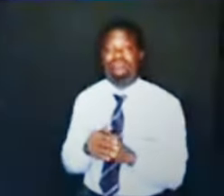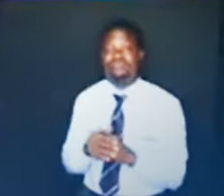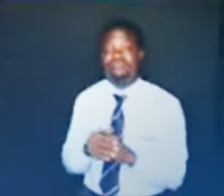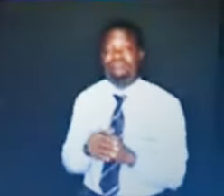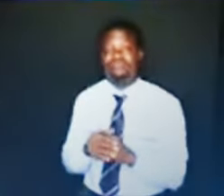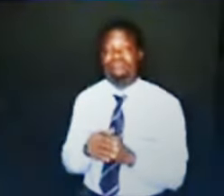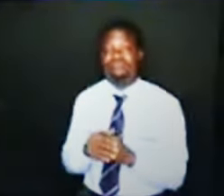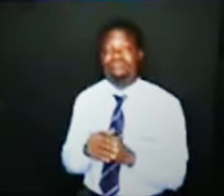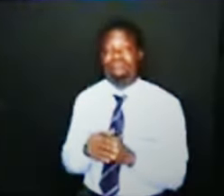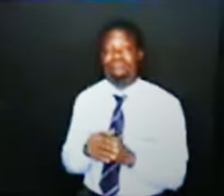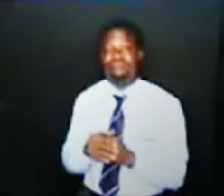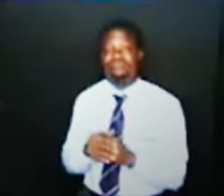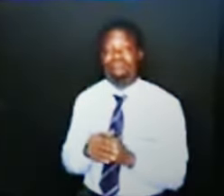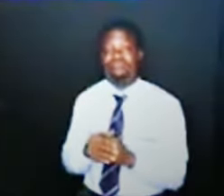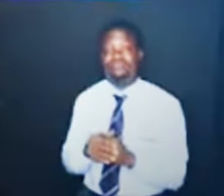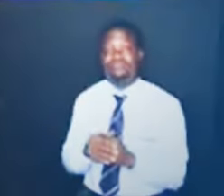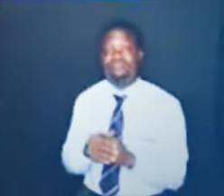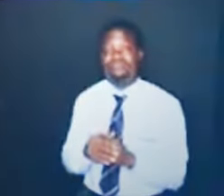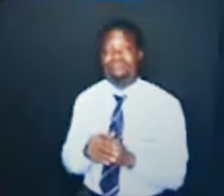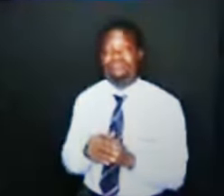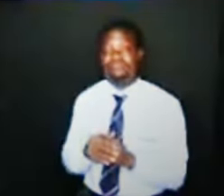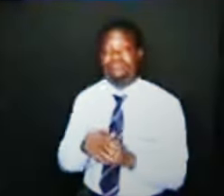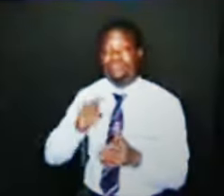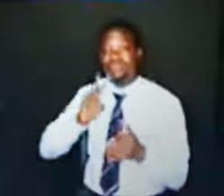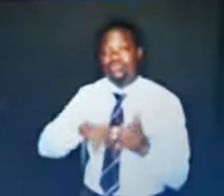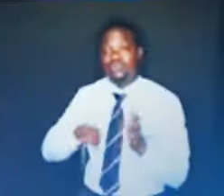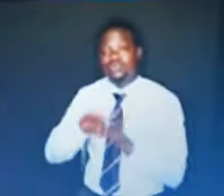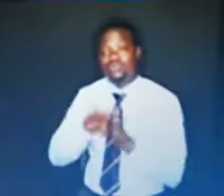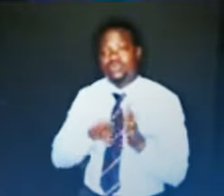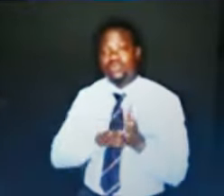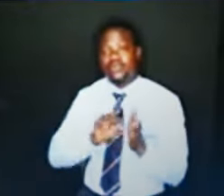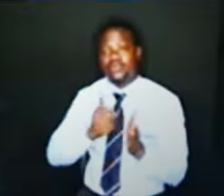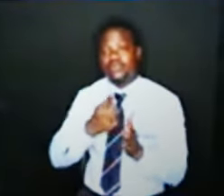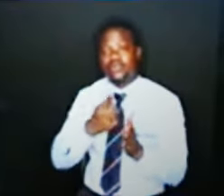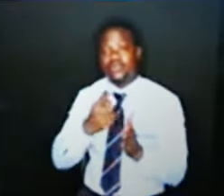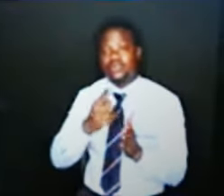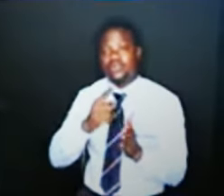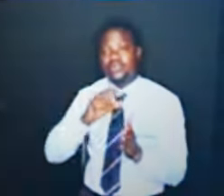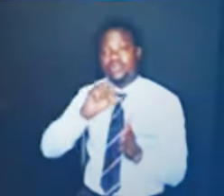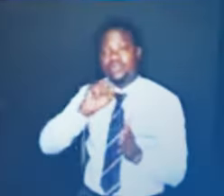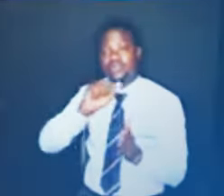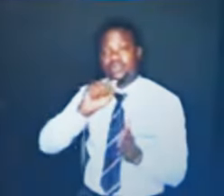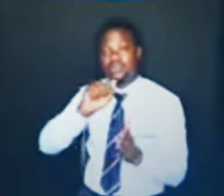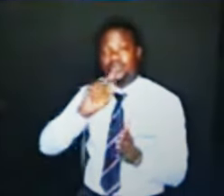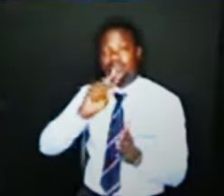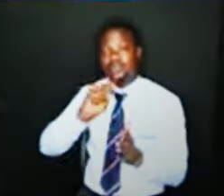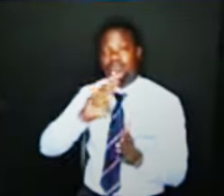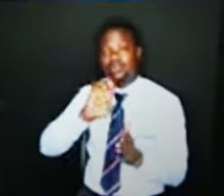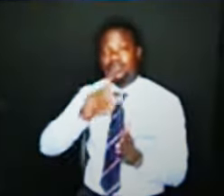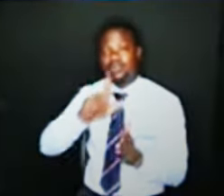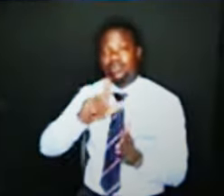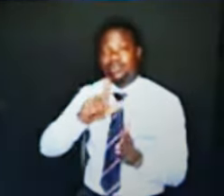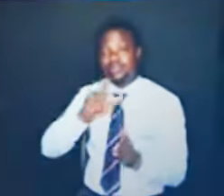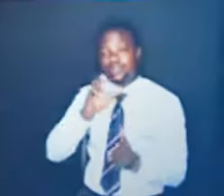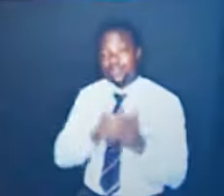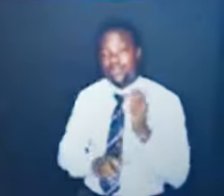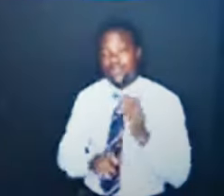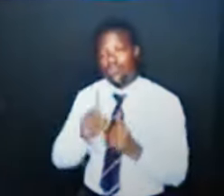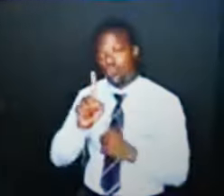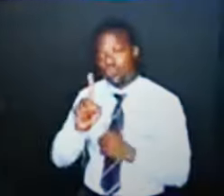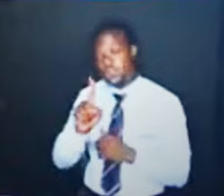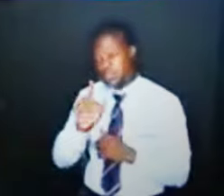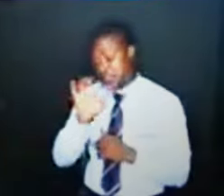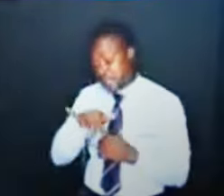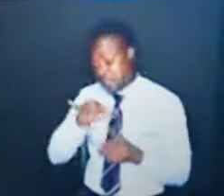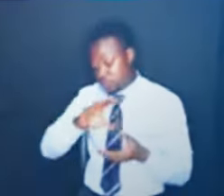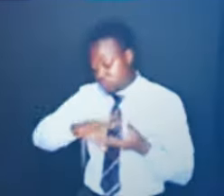agu onyankopon nim we will go to 1 Samuel chapter 1 adofu yenhwe samuel homa edikan etiba akono this is a